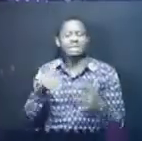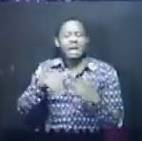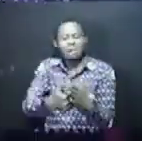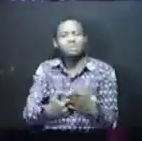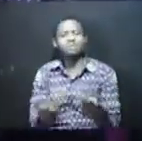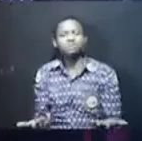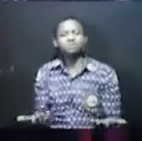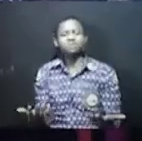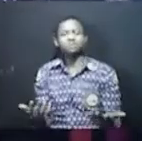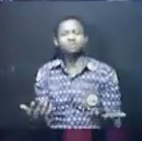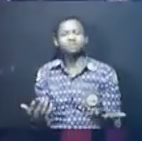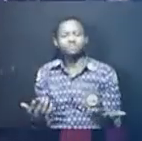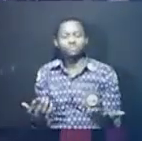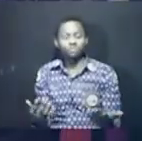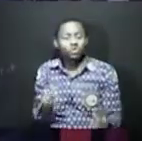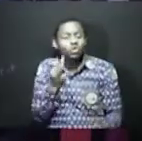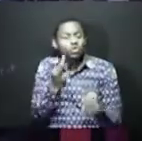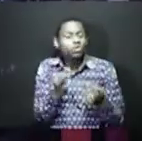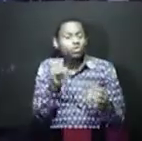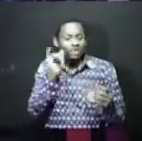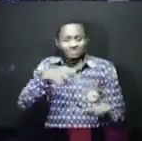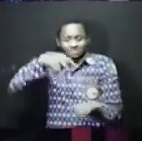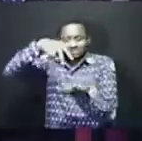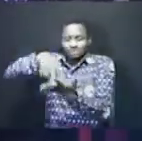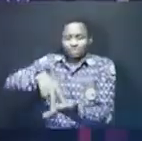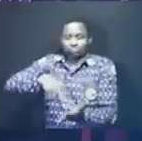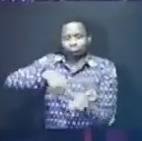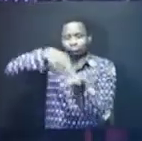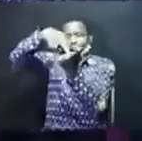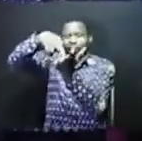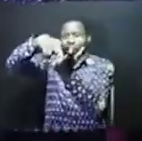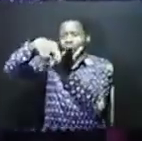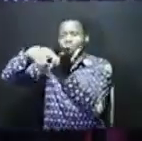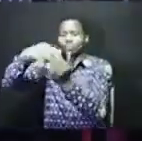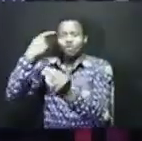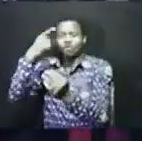brothers, who will stand bail for God? Who will stand